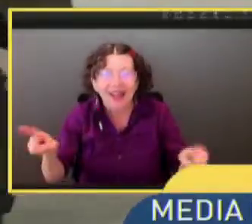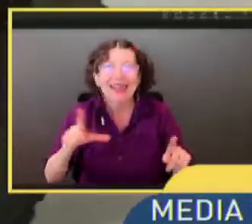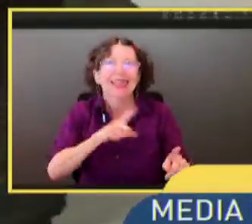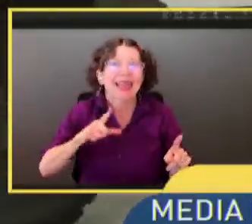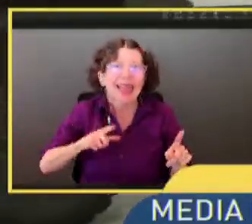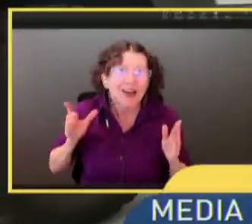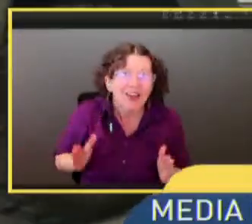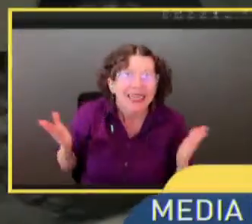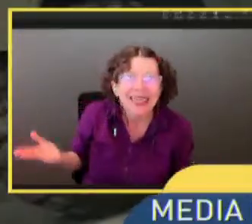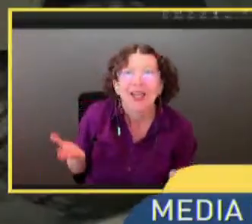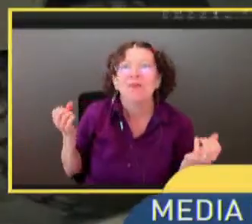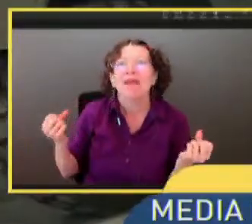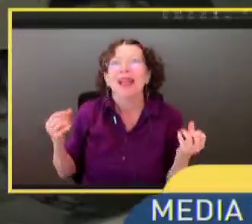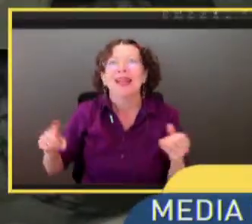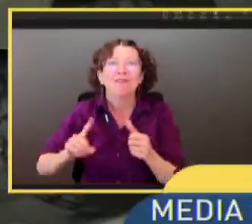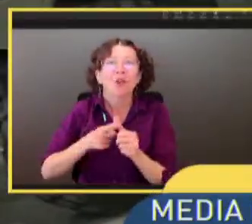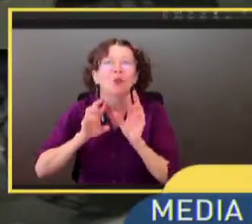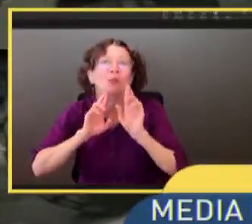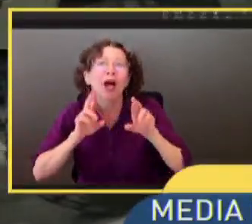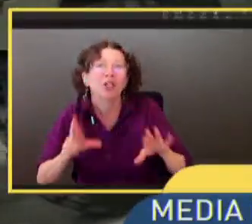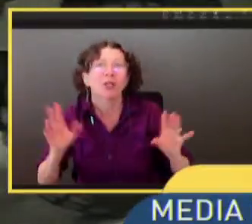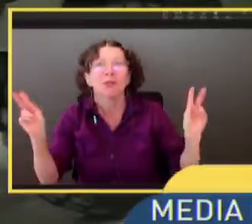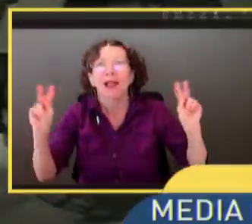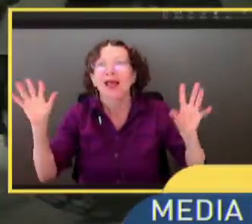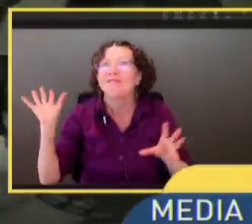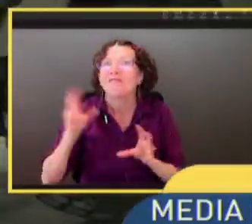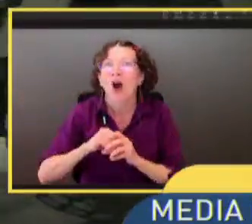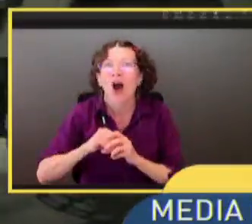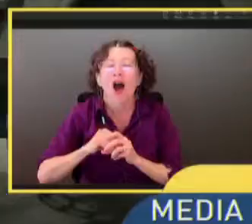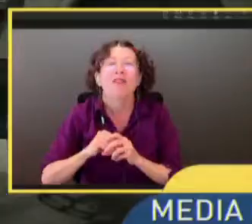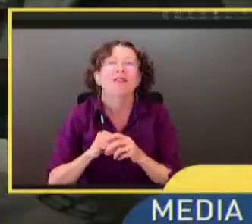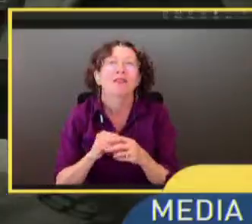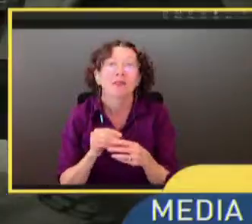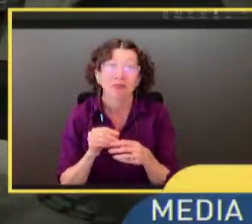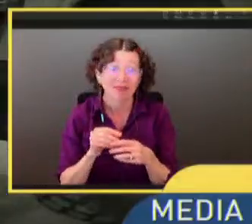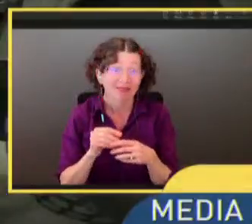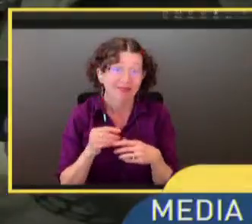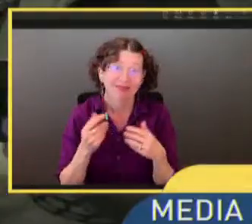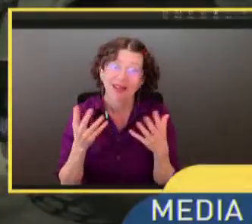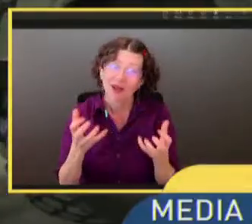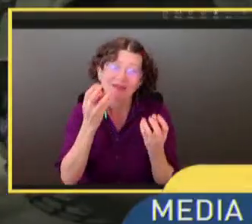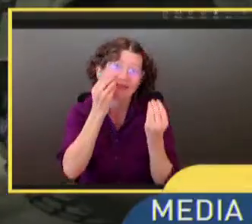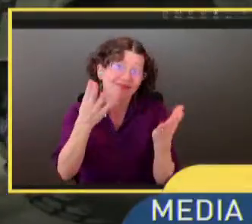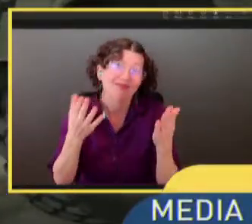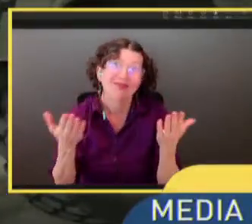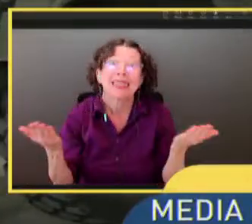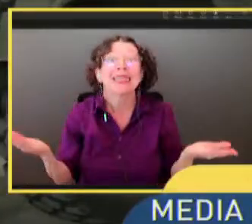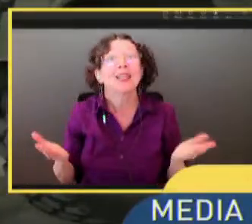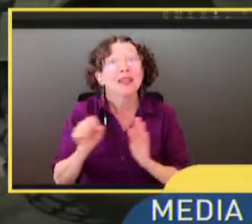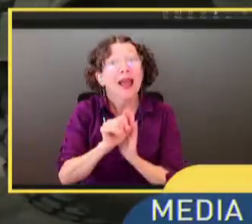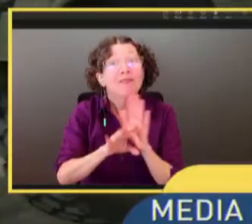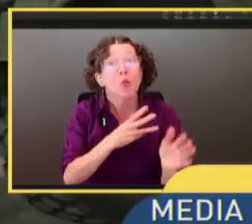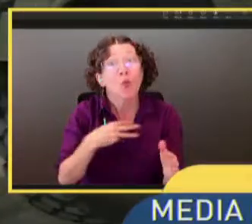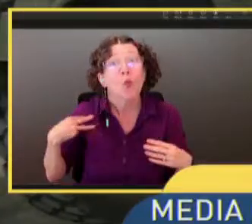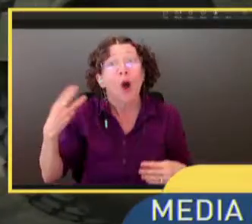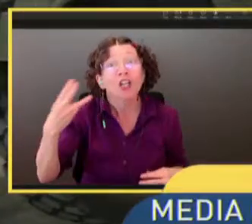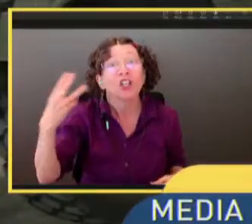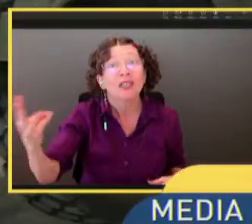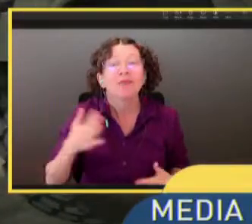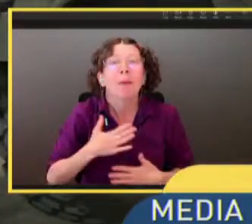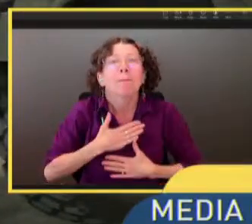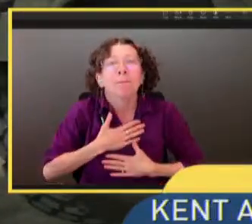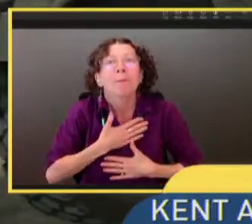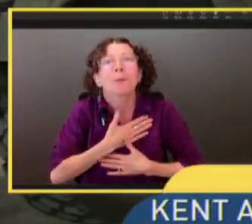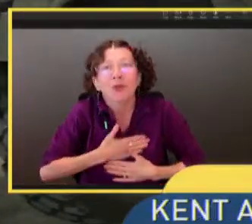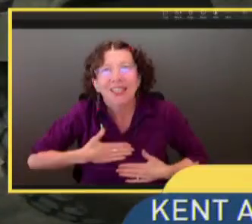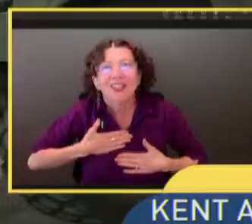If not, we want to thank you all on a Saturday coming down. Thanks to our partners at TVW for live streaming this. We appreciate you. Thanks to all of you. There's